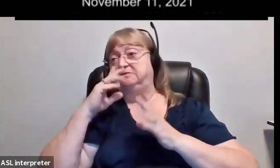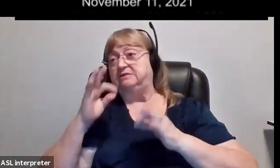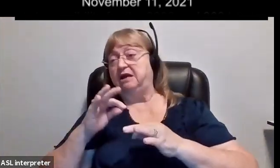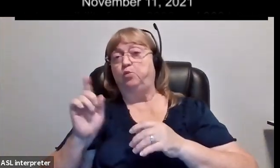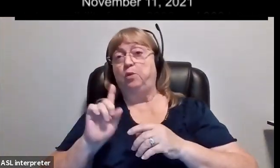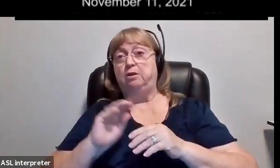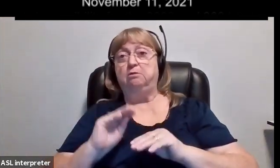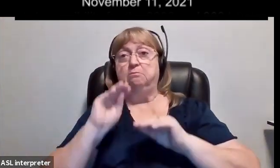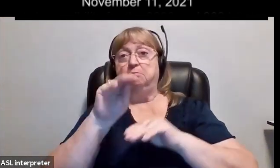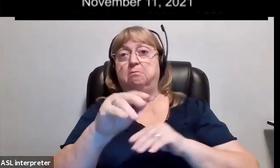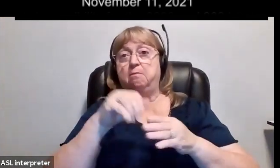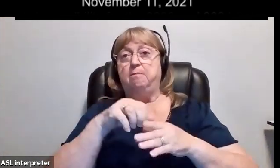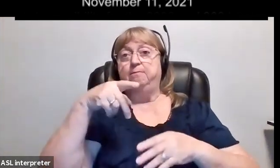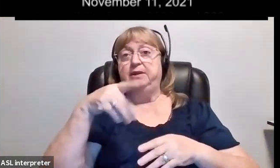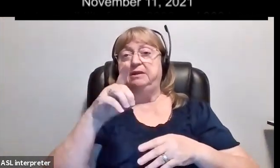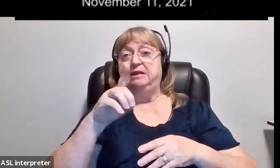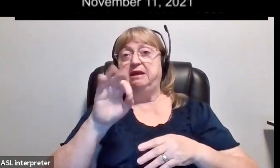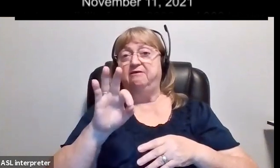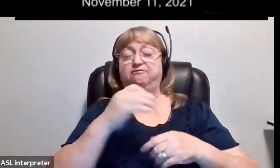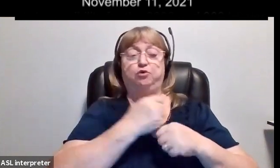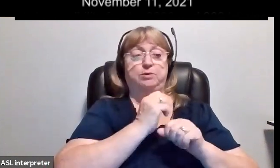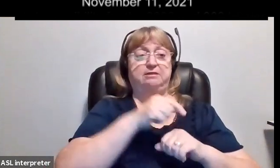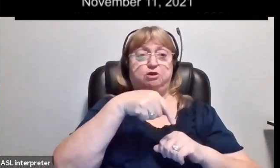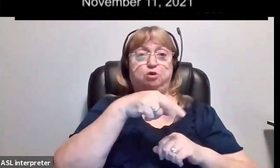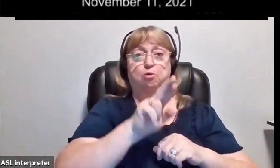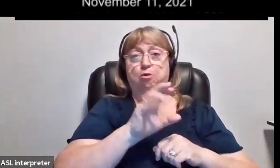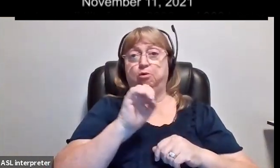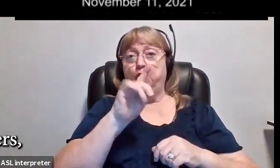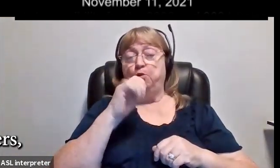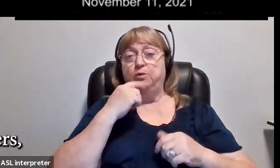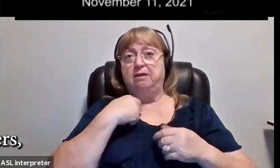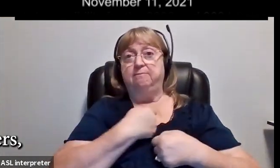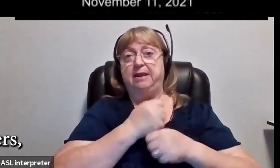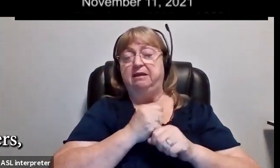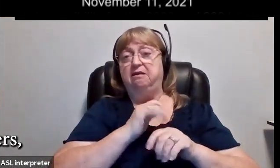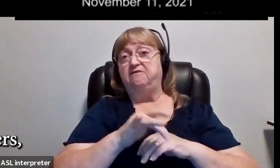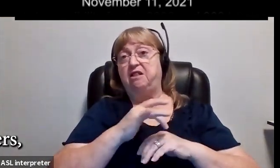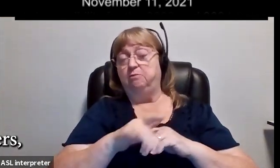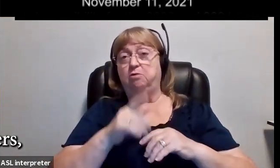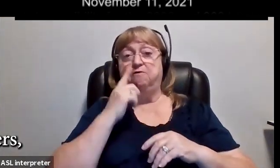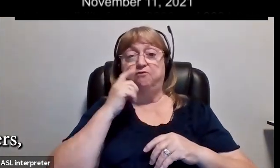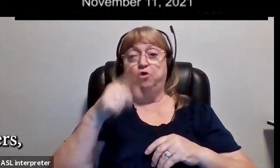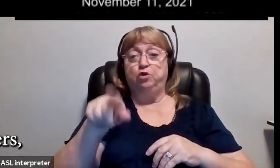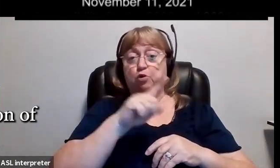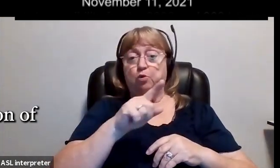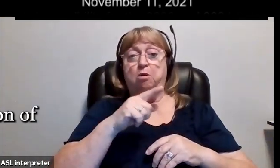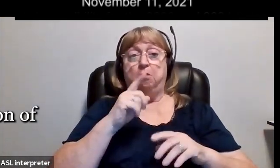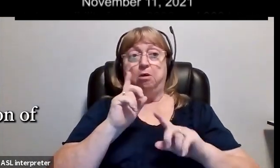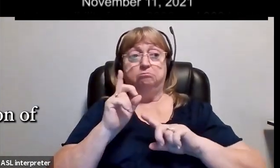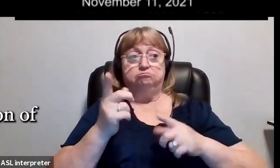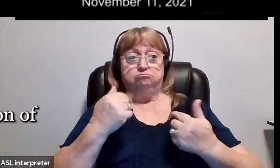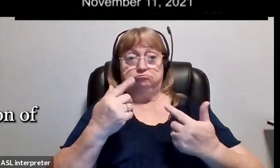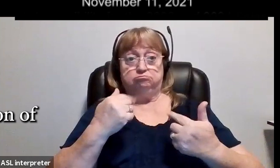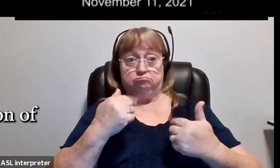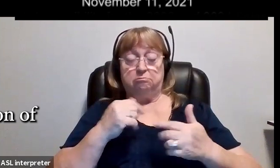PDF, creating a QR code, and having it available. For those of you who are attending who are AAS members, you're going to send